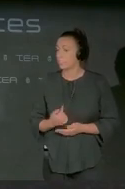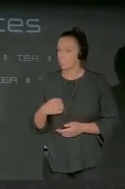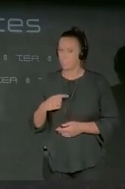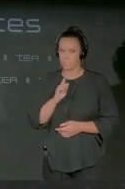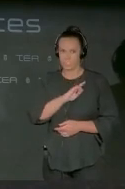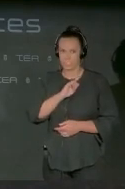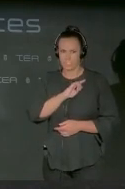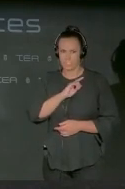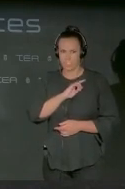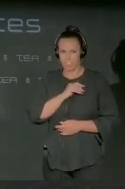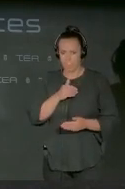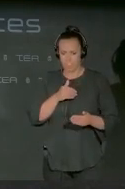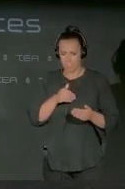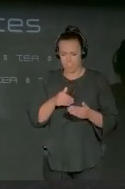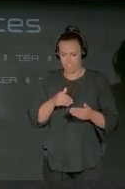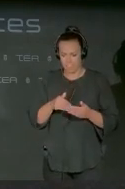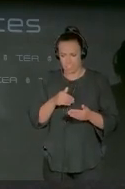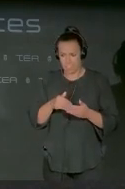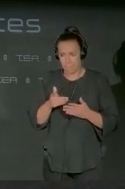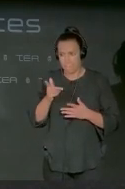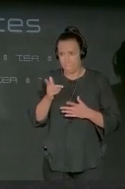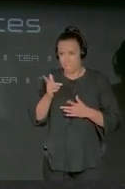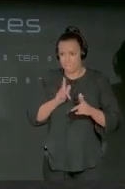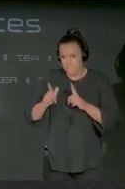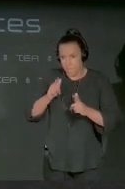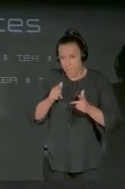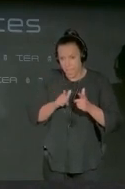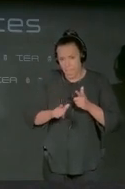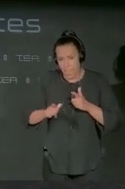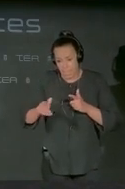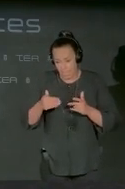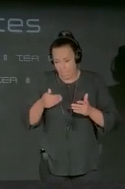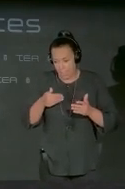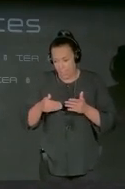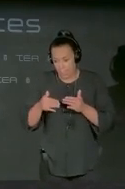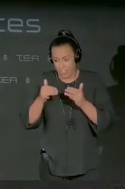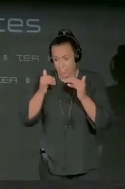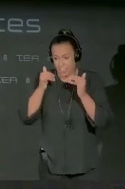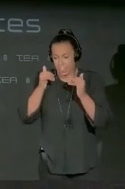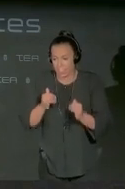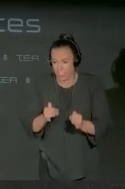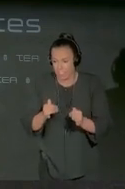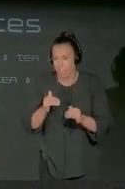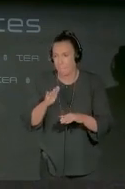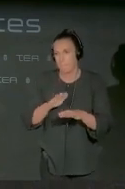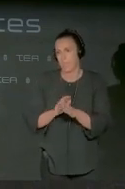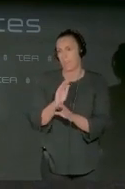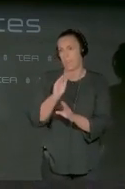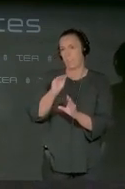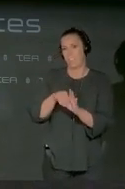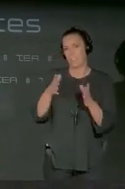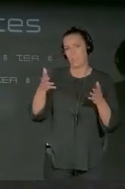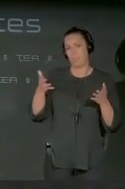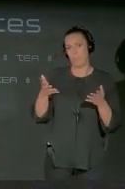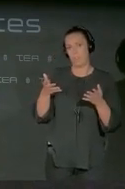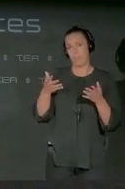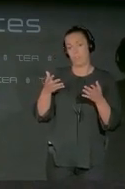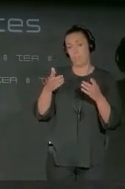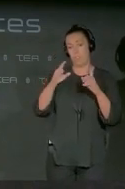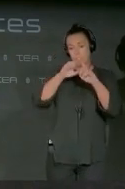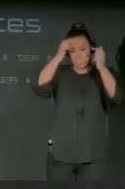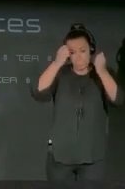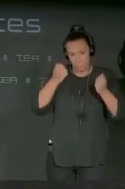this level of promotion within the institutions. But it's also the start of, I think, an even longer journey.